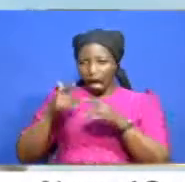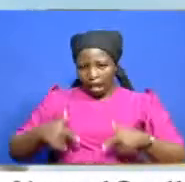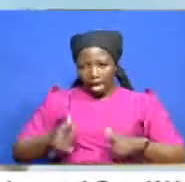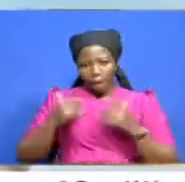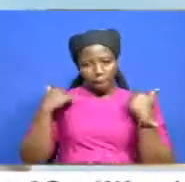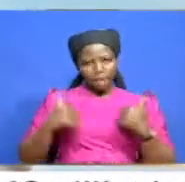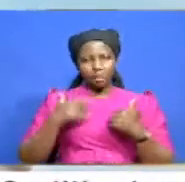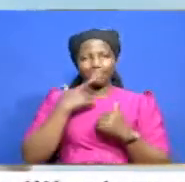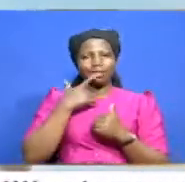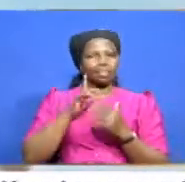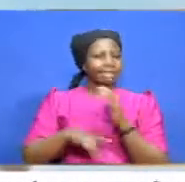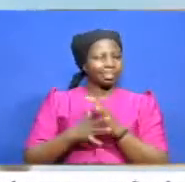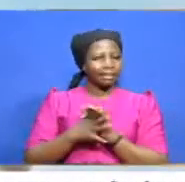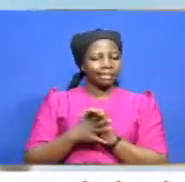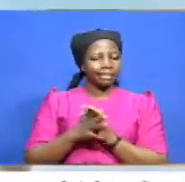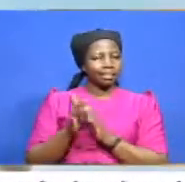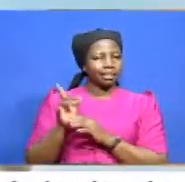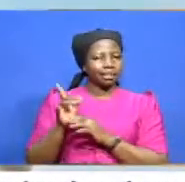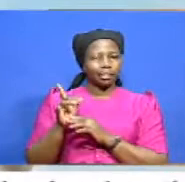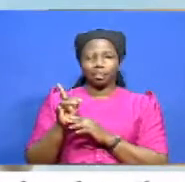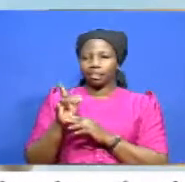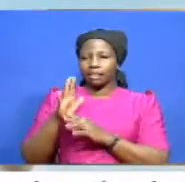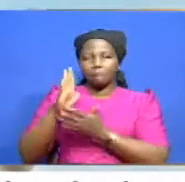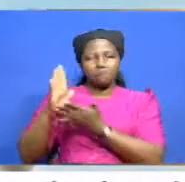that that was not part of